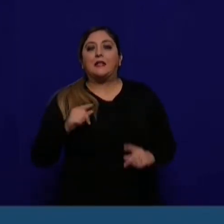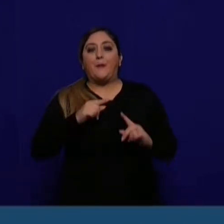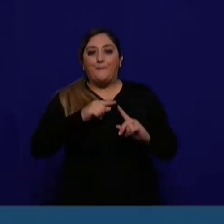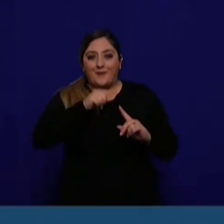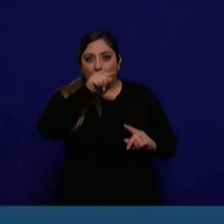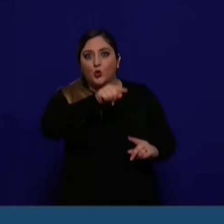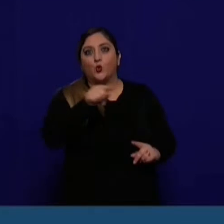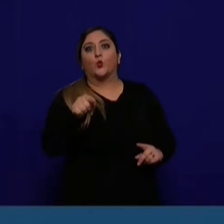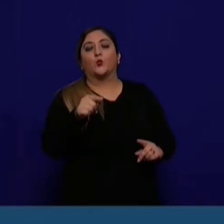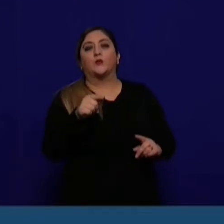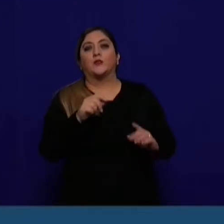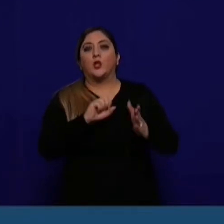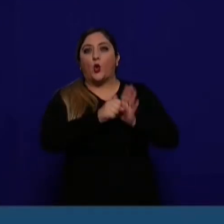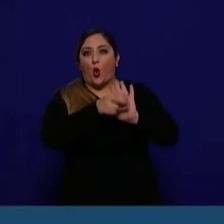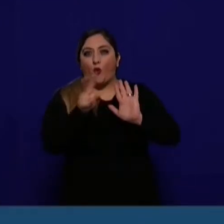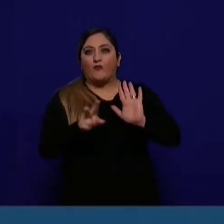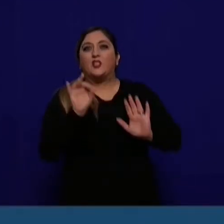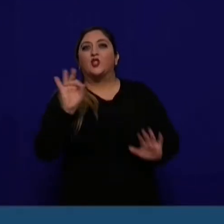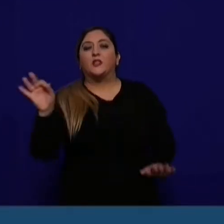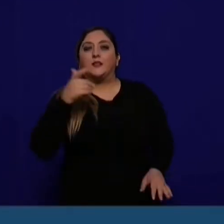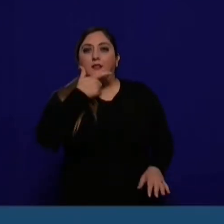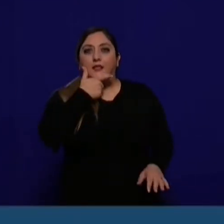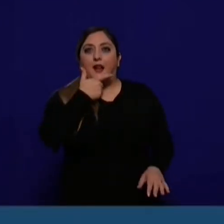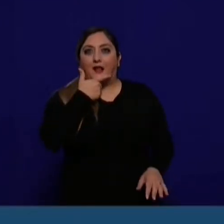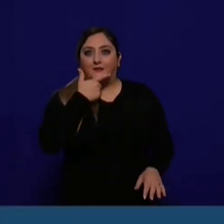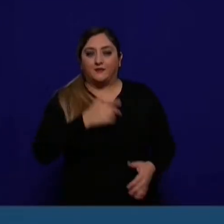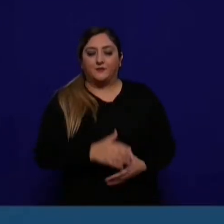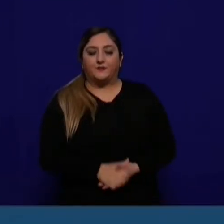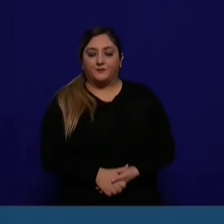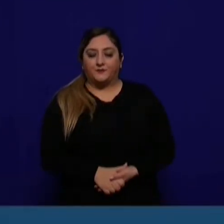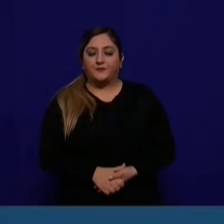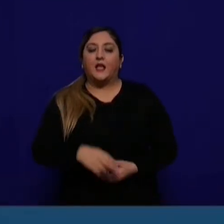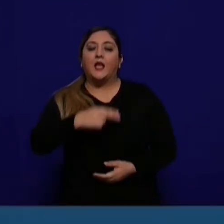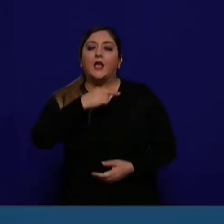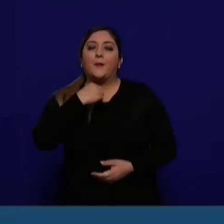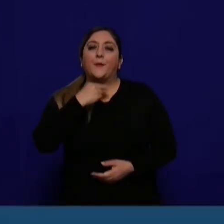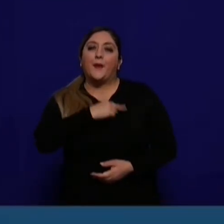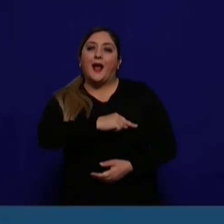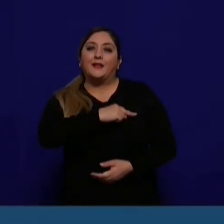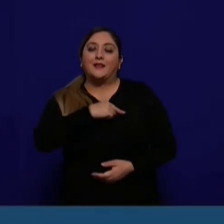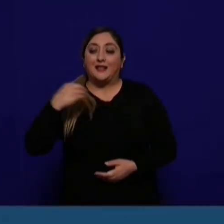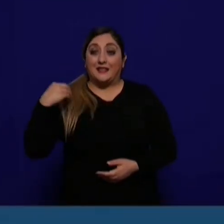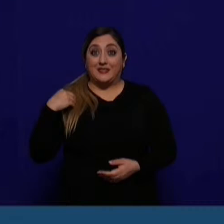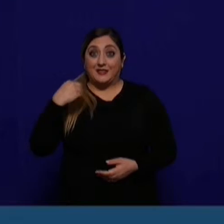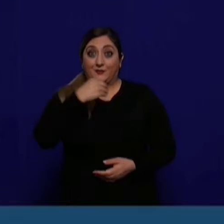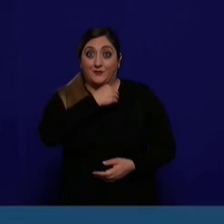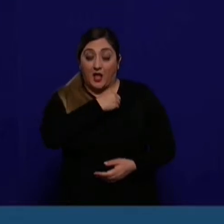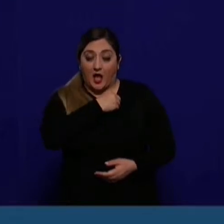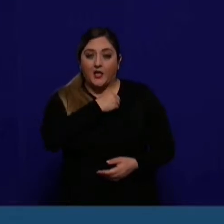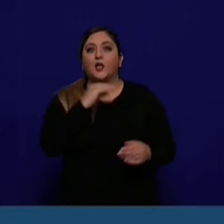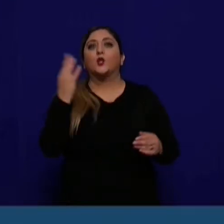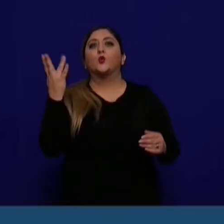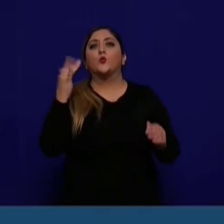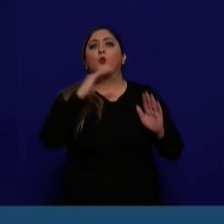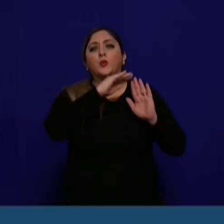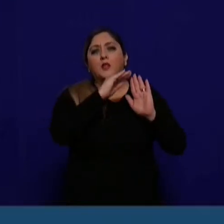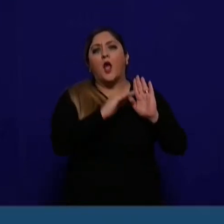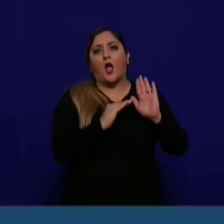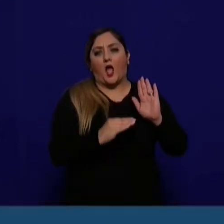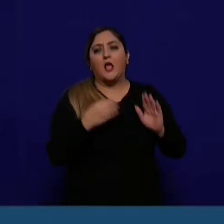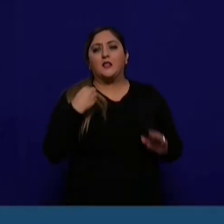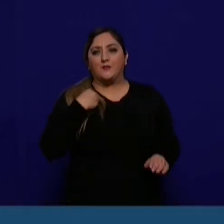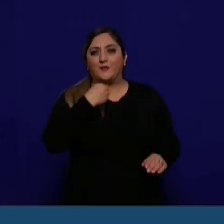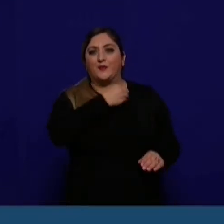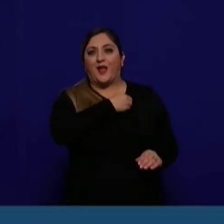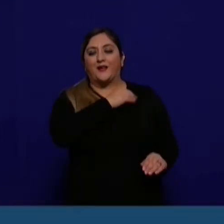relatati mal-varjant. X'inhu jiġri fl-isptarijiet tagħna din naraw dejjem jonqsu n-numru ta' każijiet li qed ikollhom bżonn jidħlu l-isptar